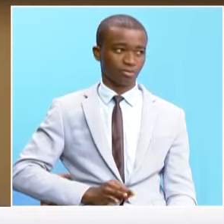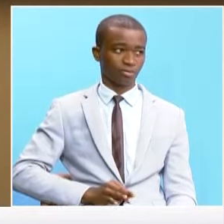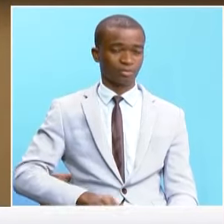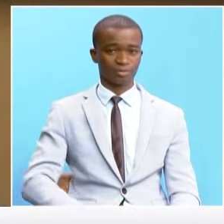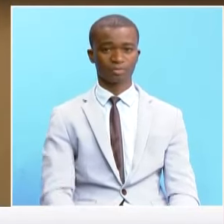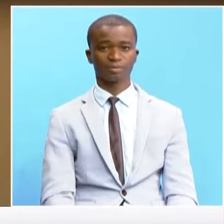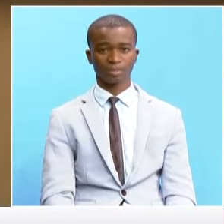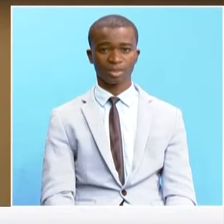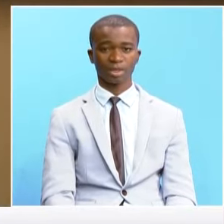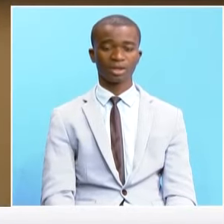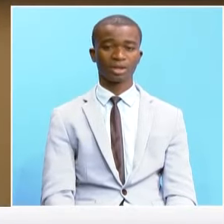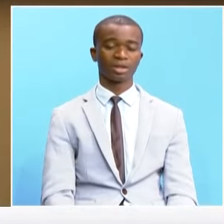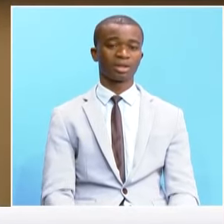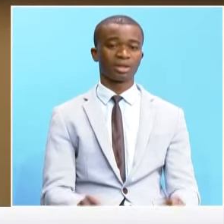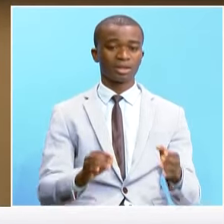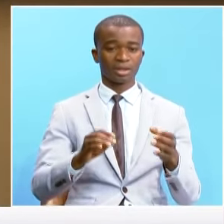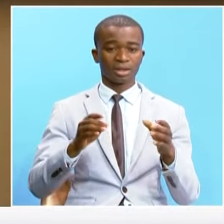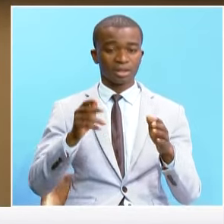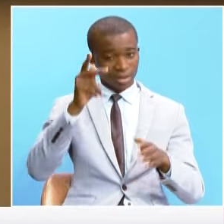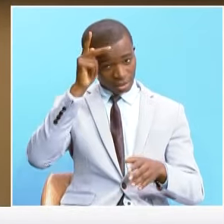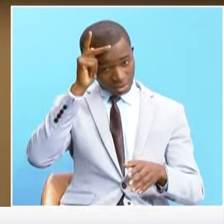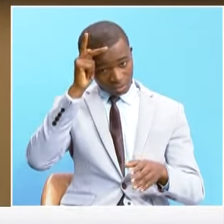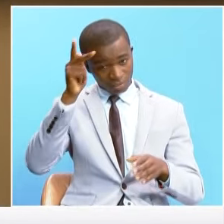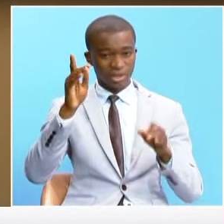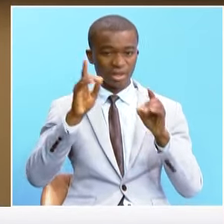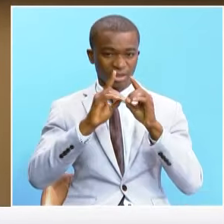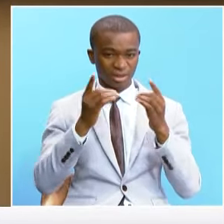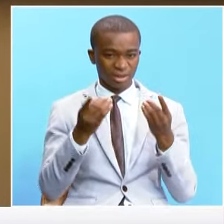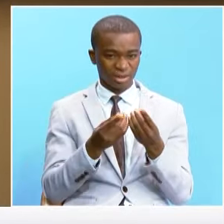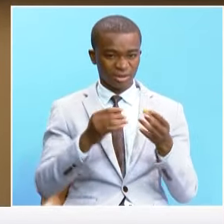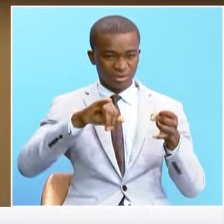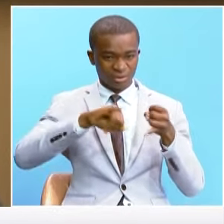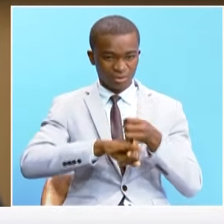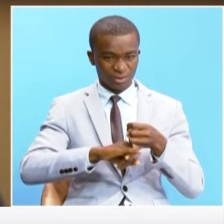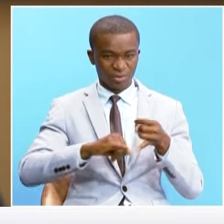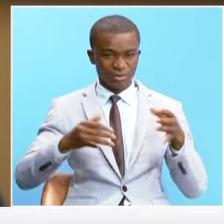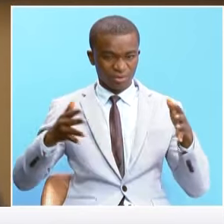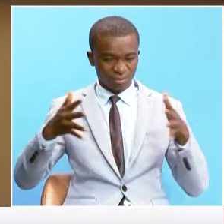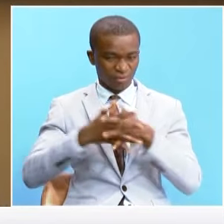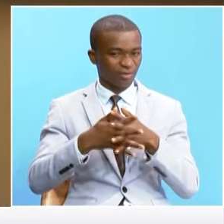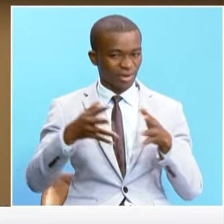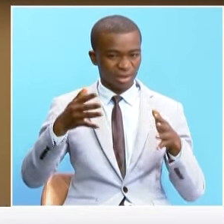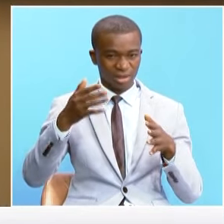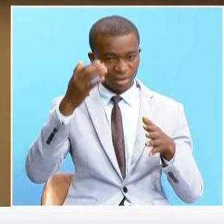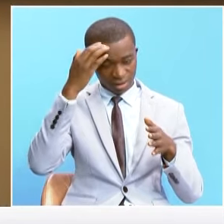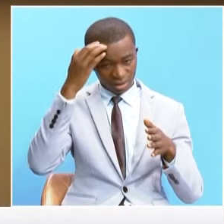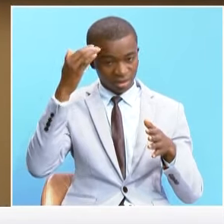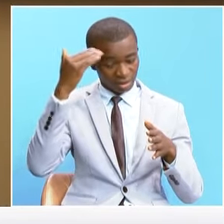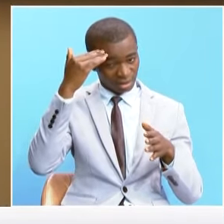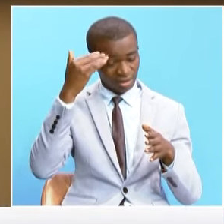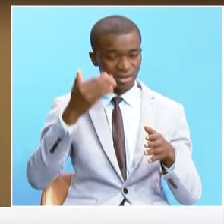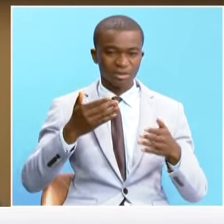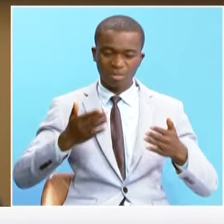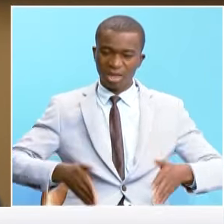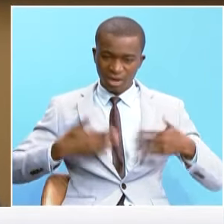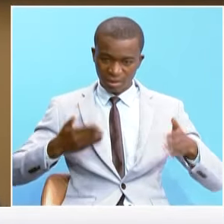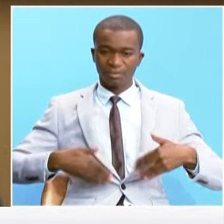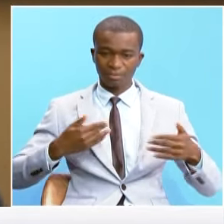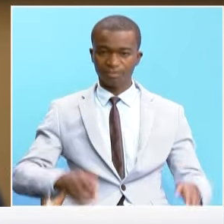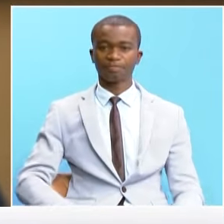The Kitwe District Social Welfare Department head is happy with the exercise. As a district, we have a total caseload